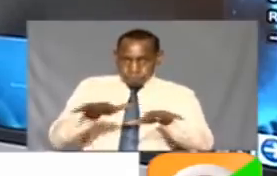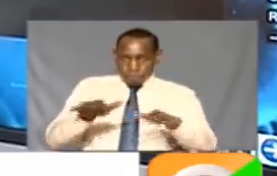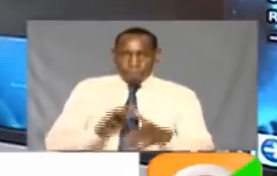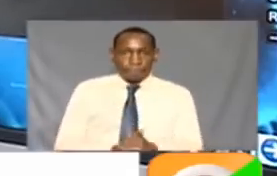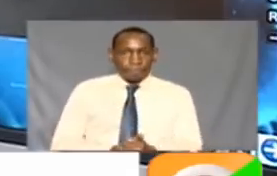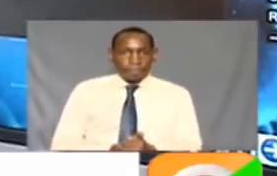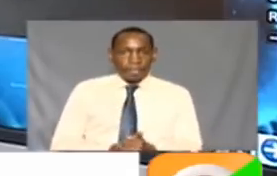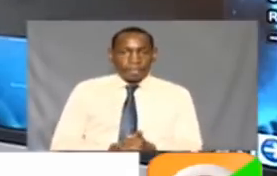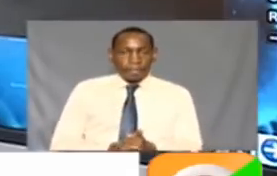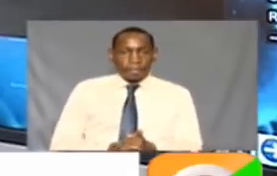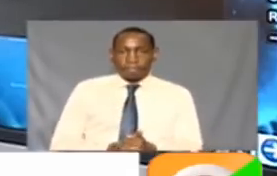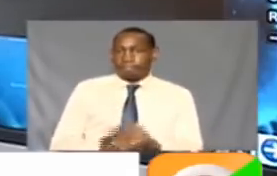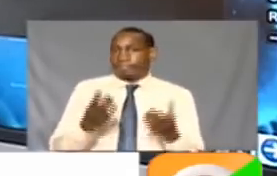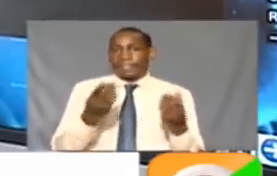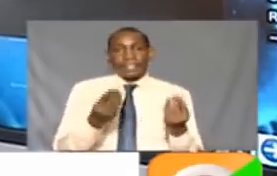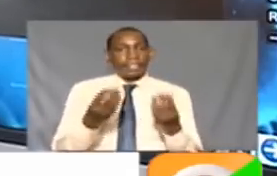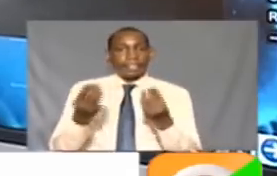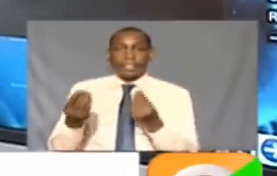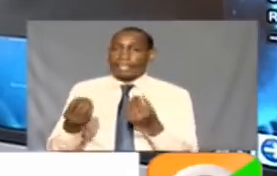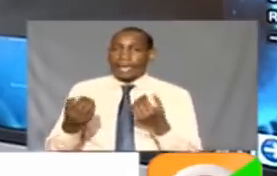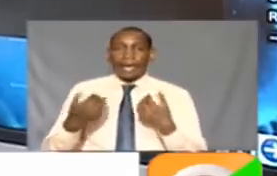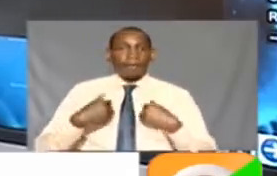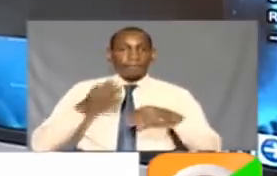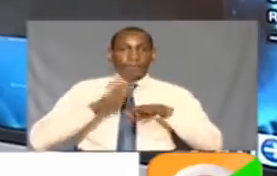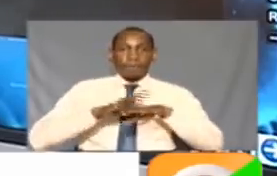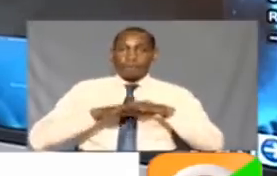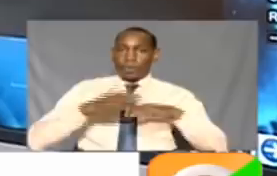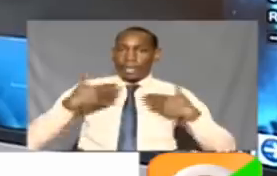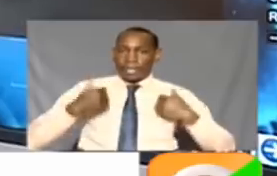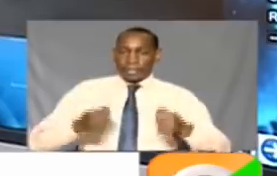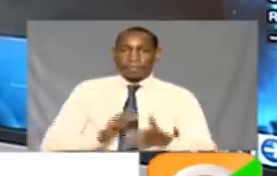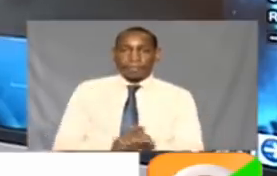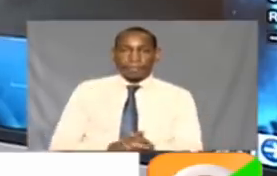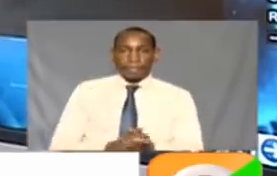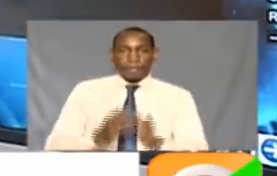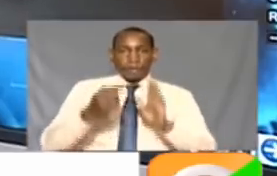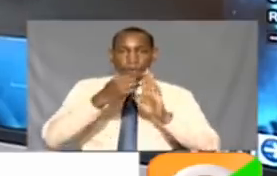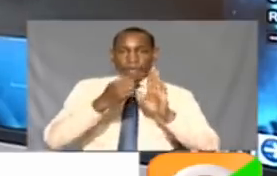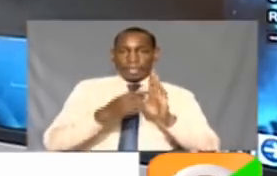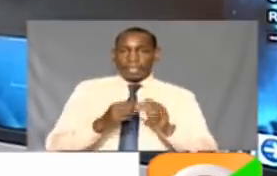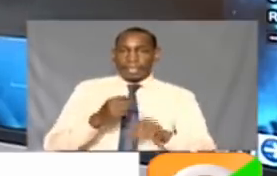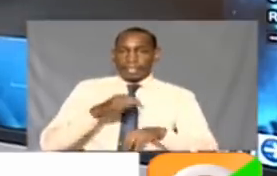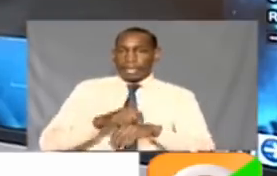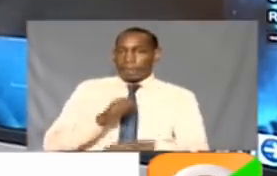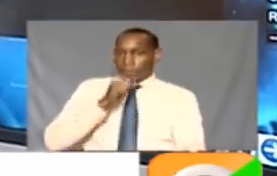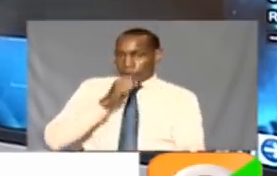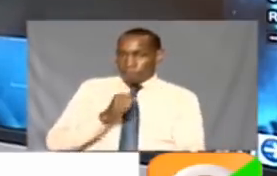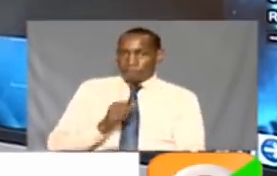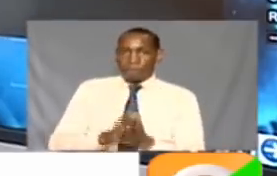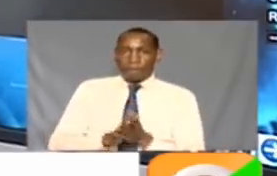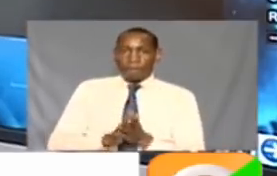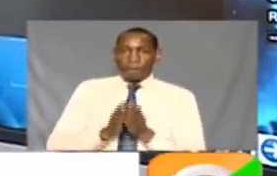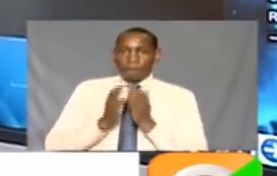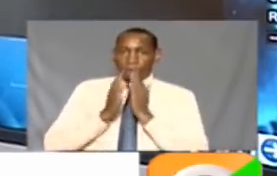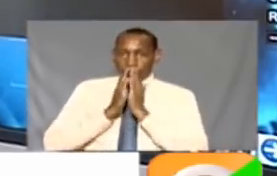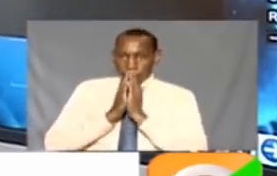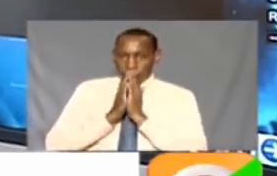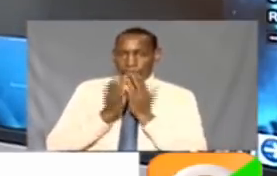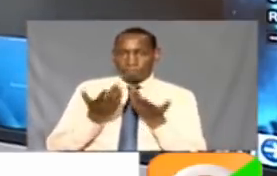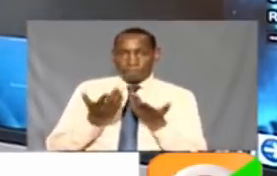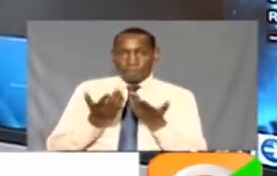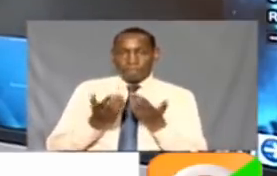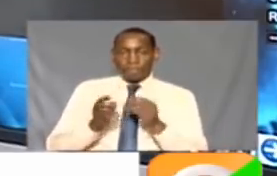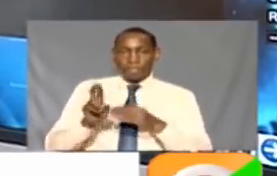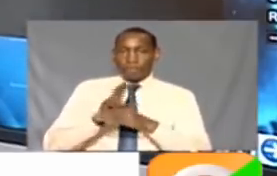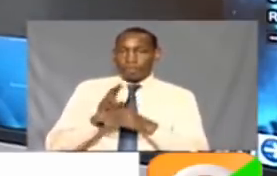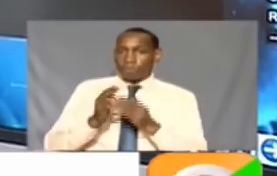Well, it's just the simple rules of good health and etiquette. Here, cover your mouth when you cough or sneeze. You can cover it with your hands,